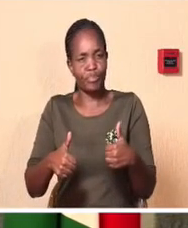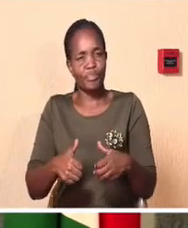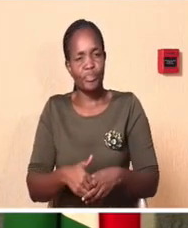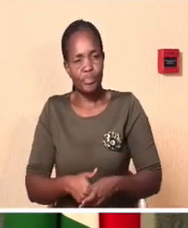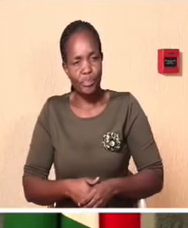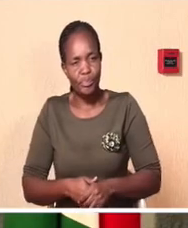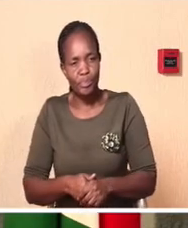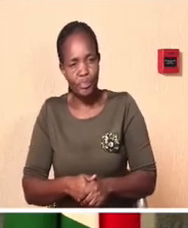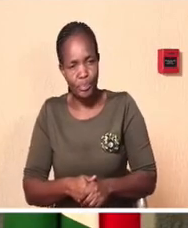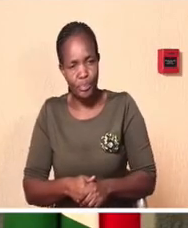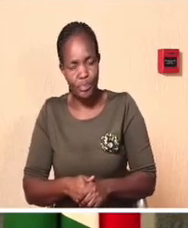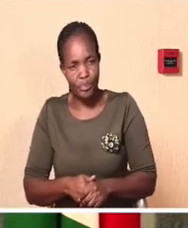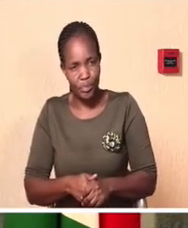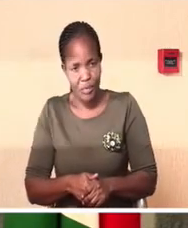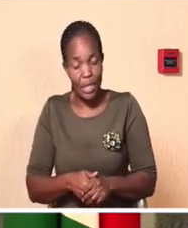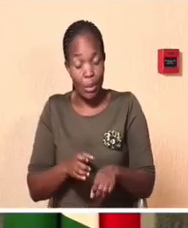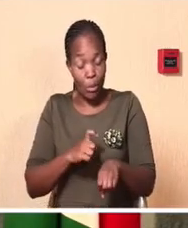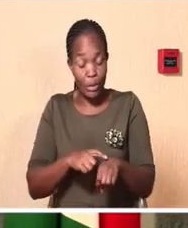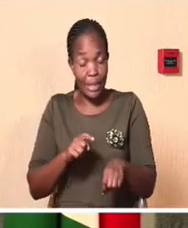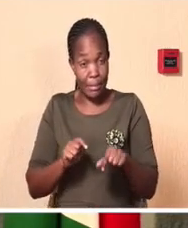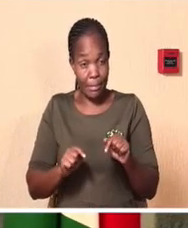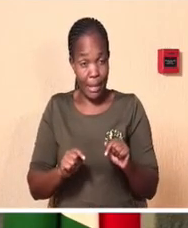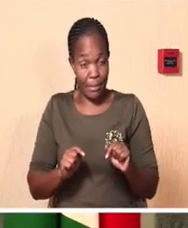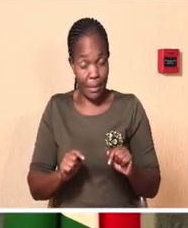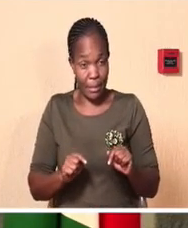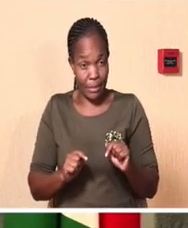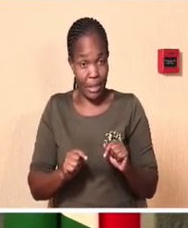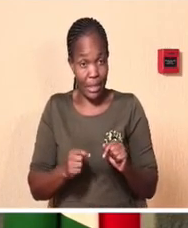fraternity who at this time is